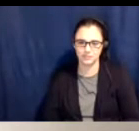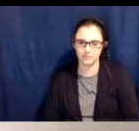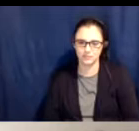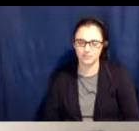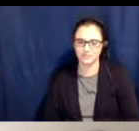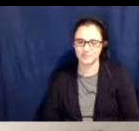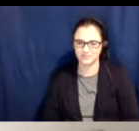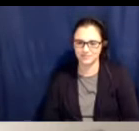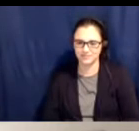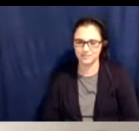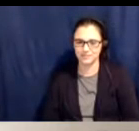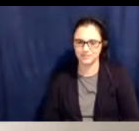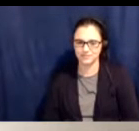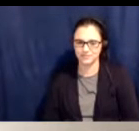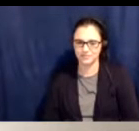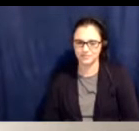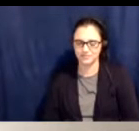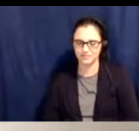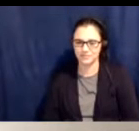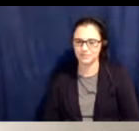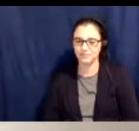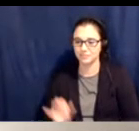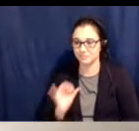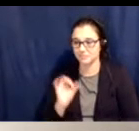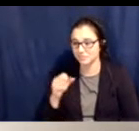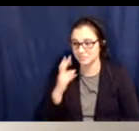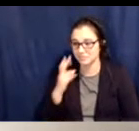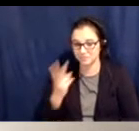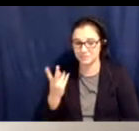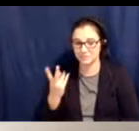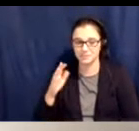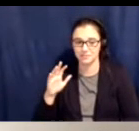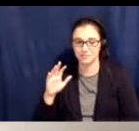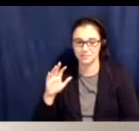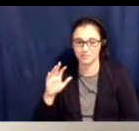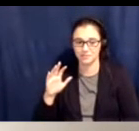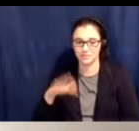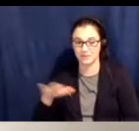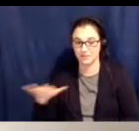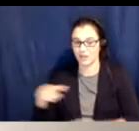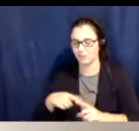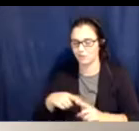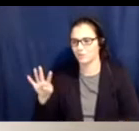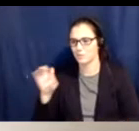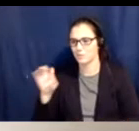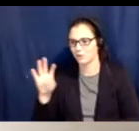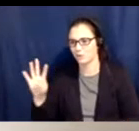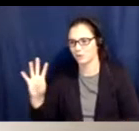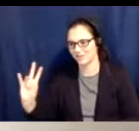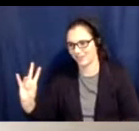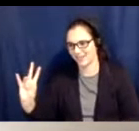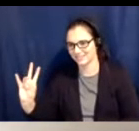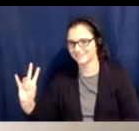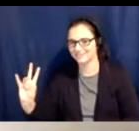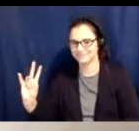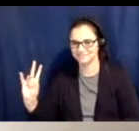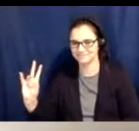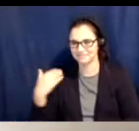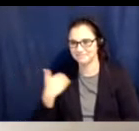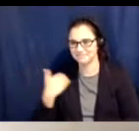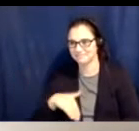There's just an amazing, as you can see here, we're at 55 of 447. So there's, Yeah, um, there